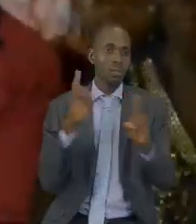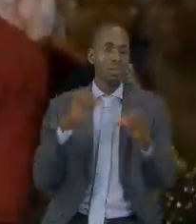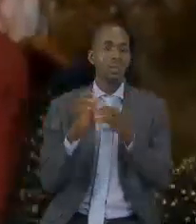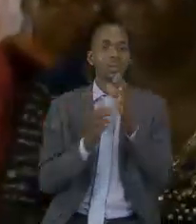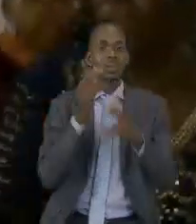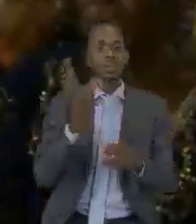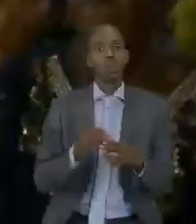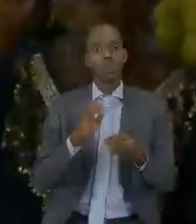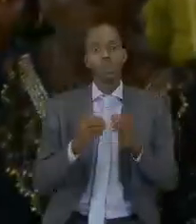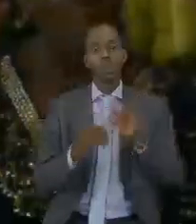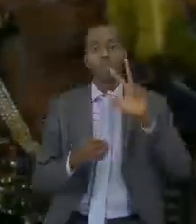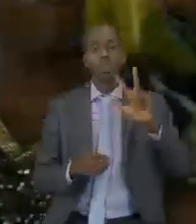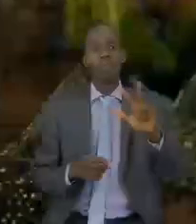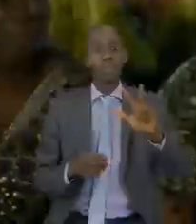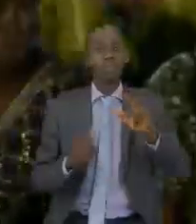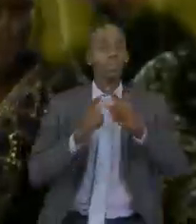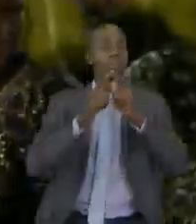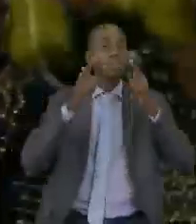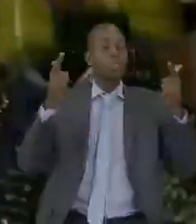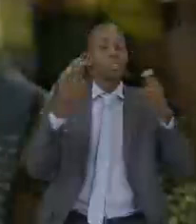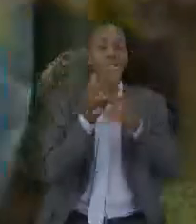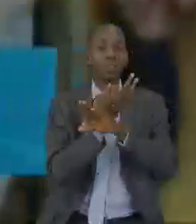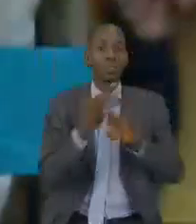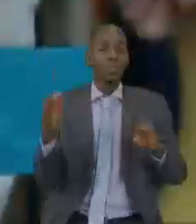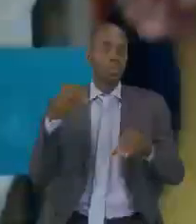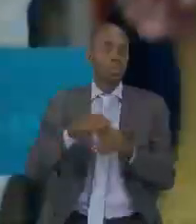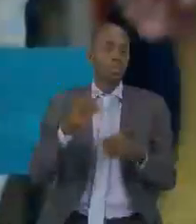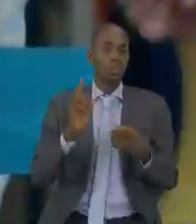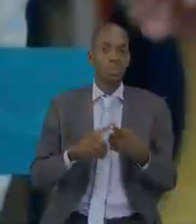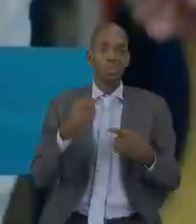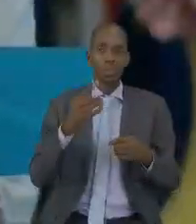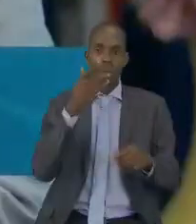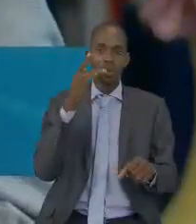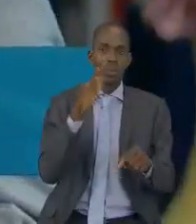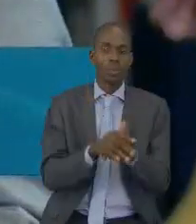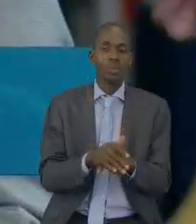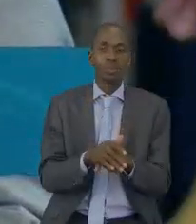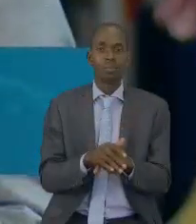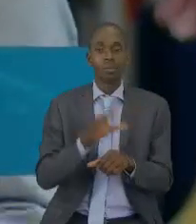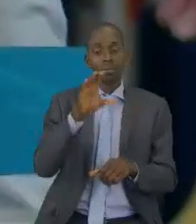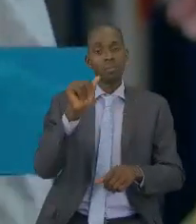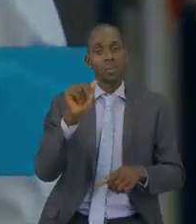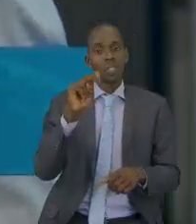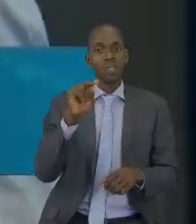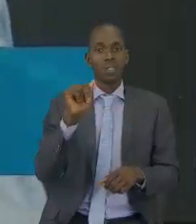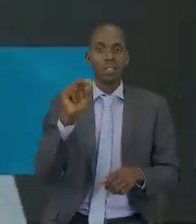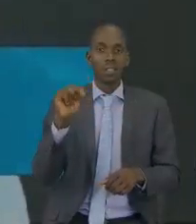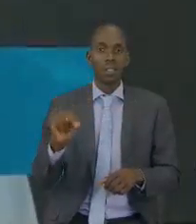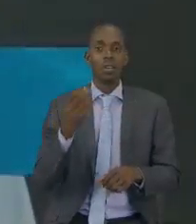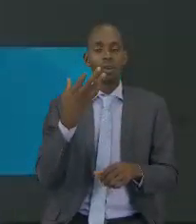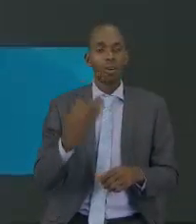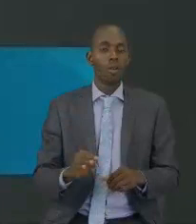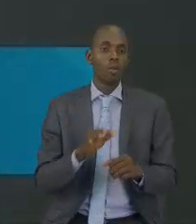three, supernatural freedom into the Canaan of sufficiency.